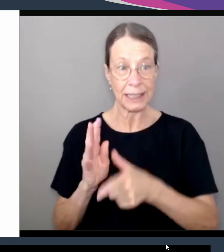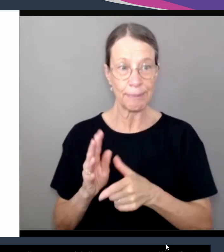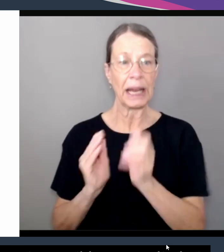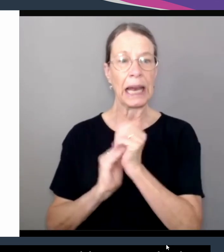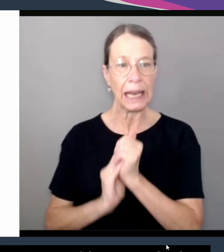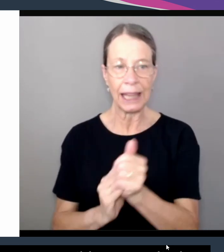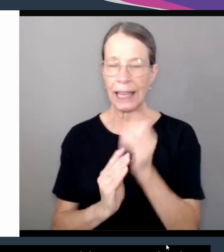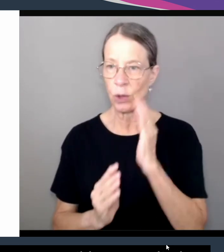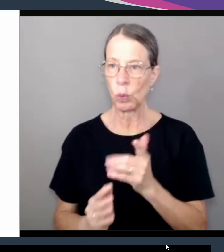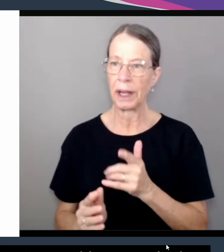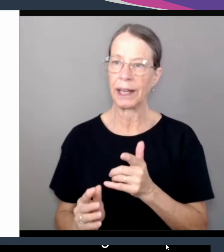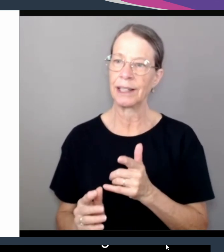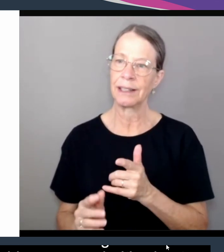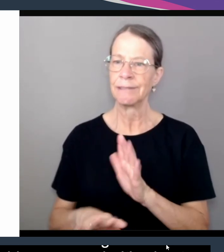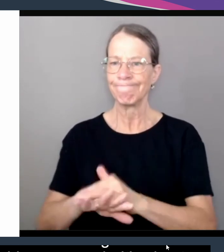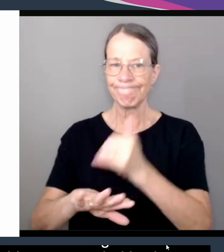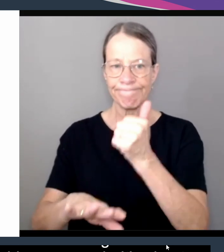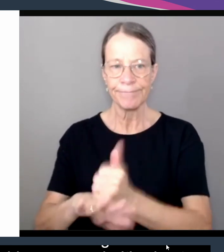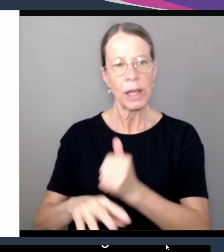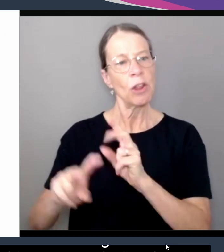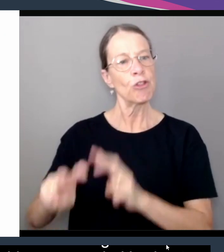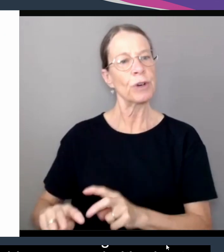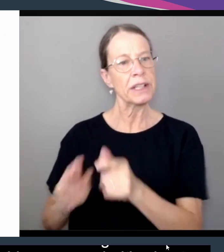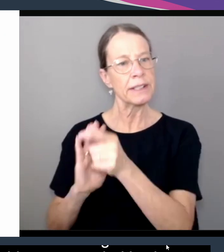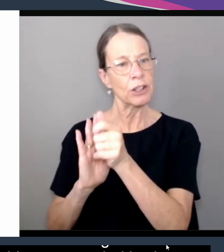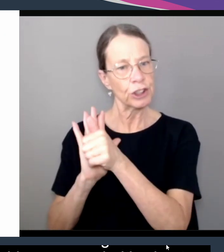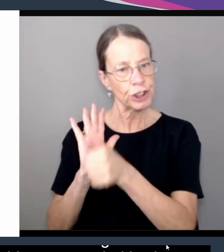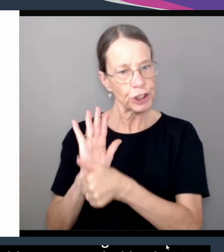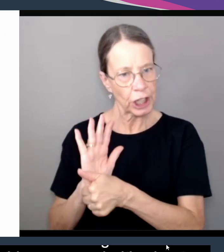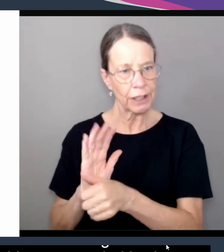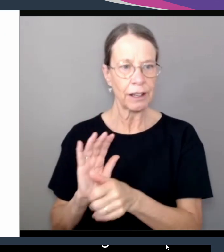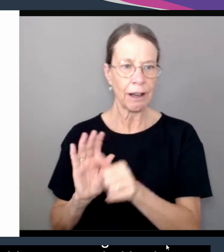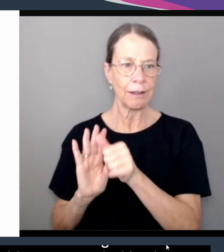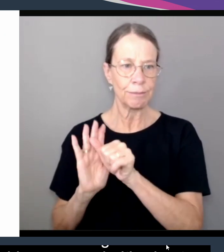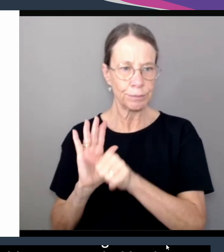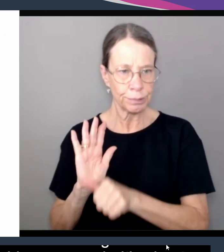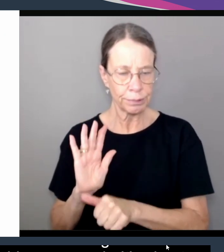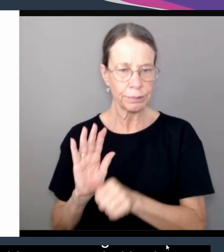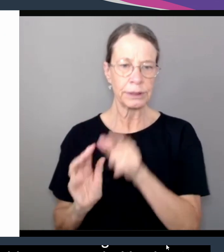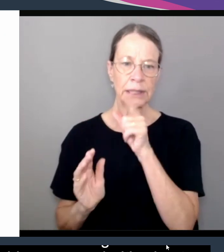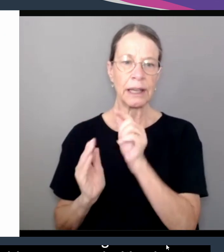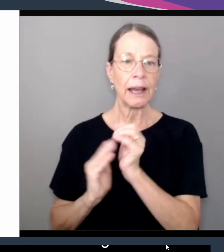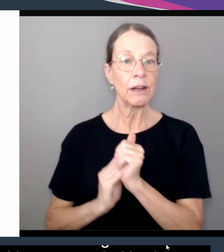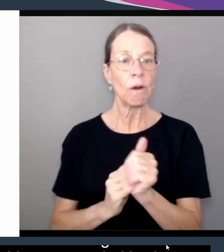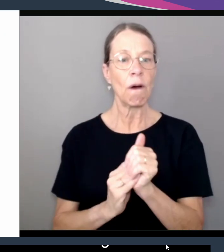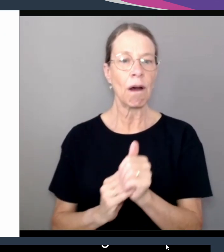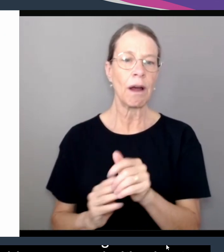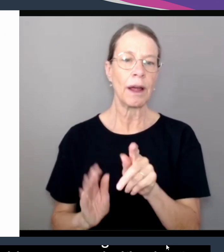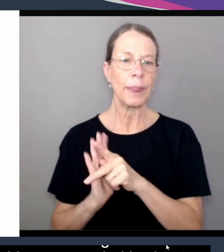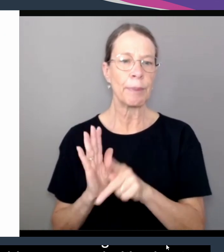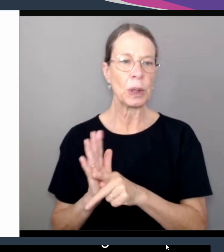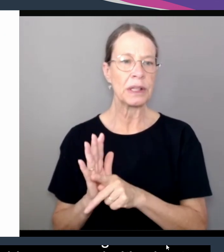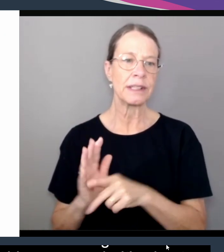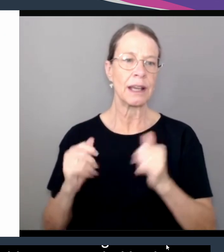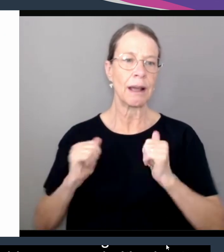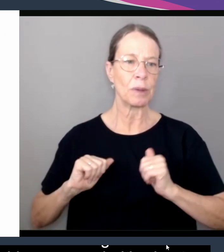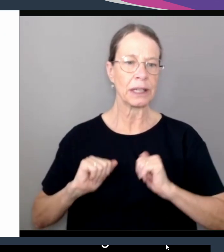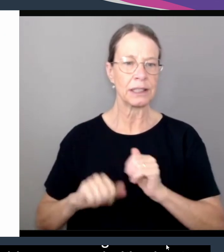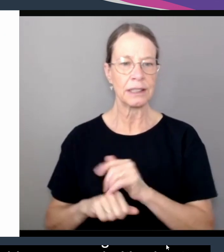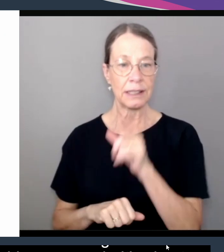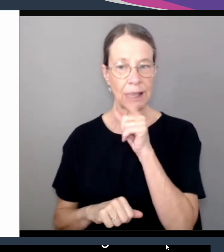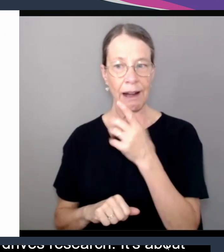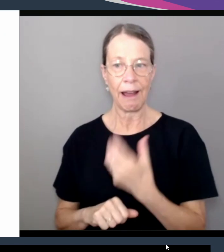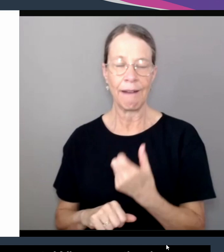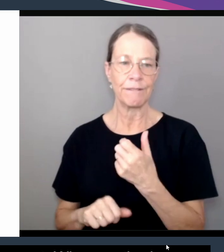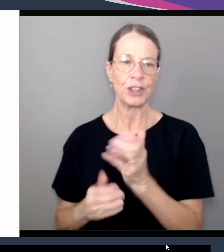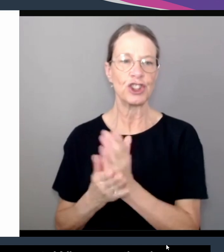chosen, and where findings can influence policy and practice. And it's providing skills to create that shared context. And